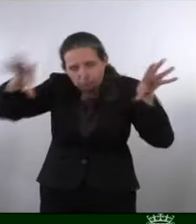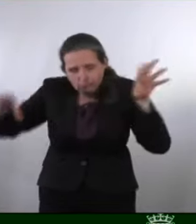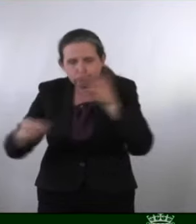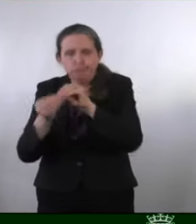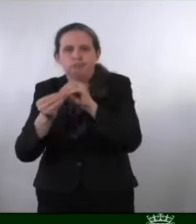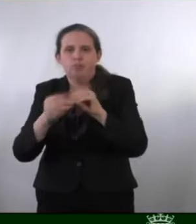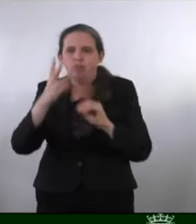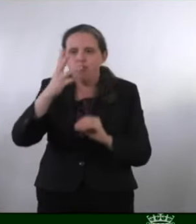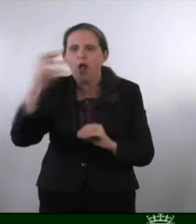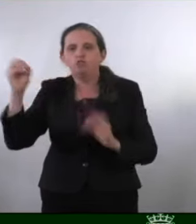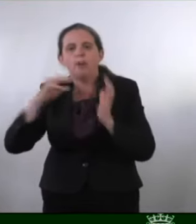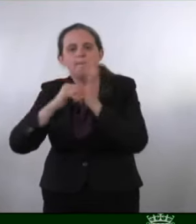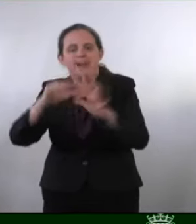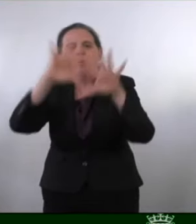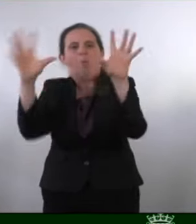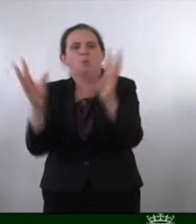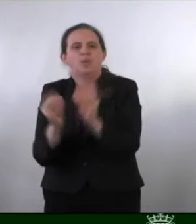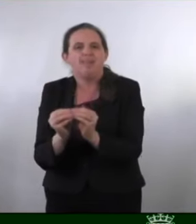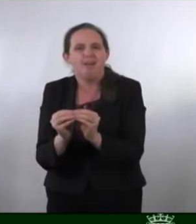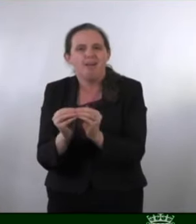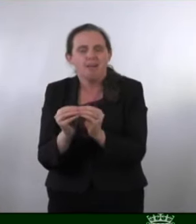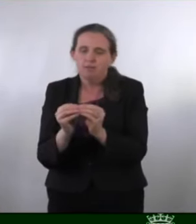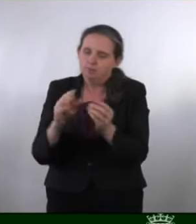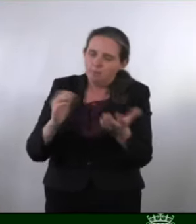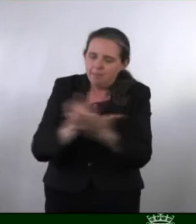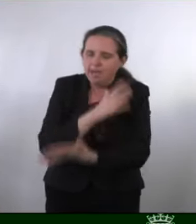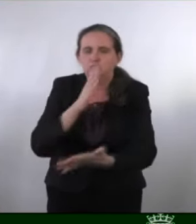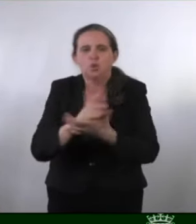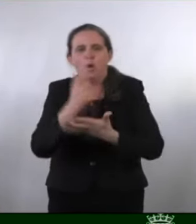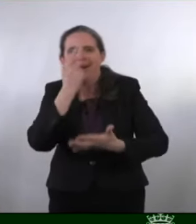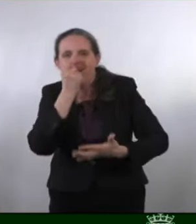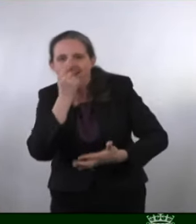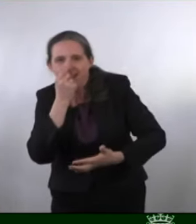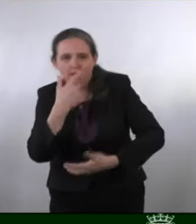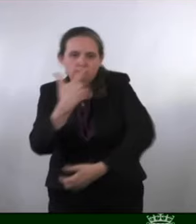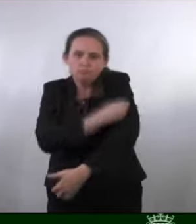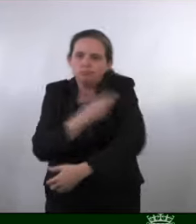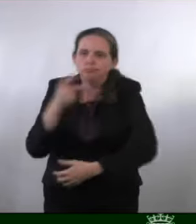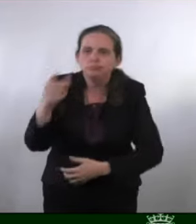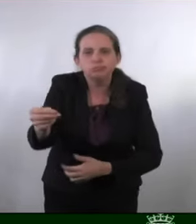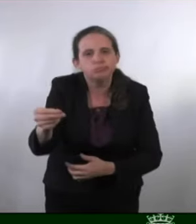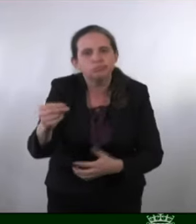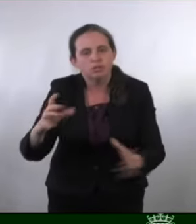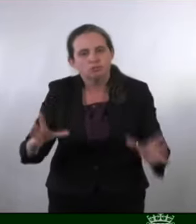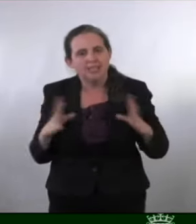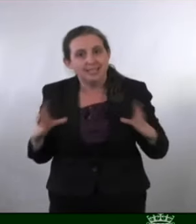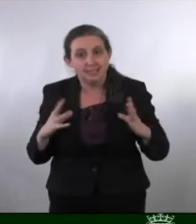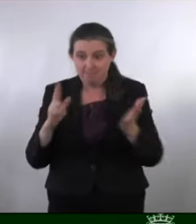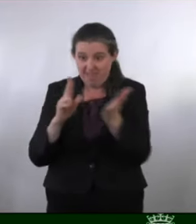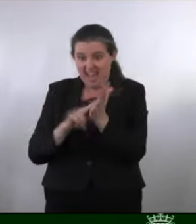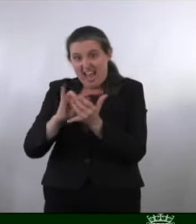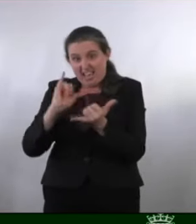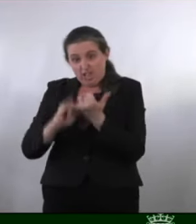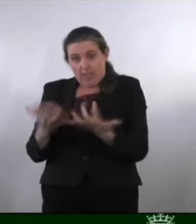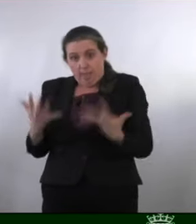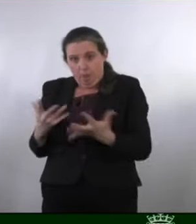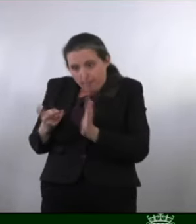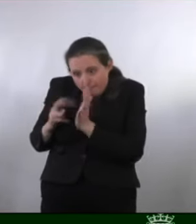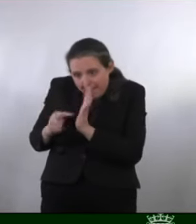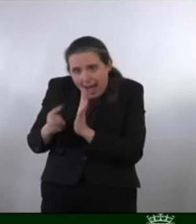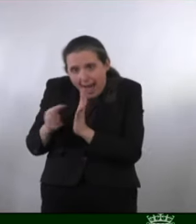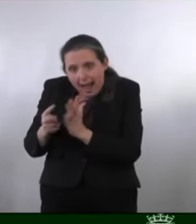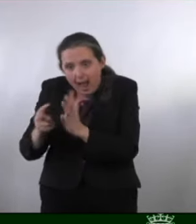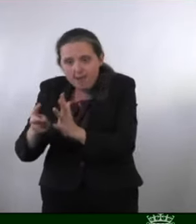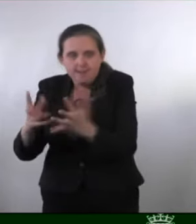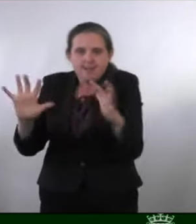territories. And the NHS is preparing a nationwide immunisation programme ready next month, the like of which we've